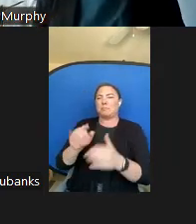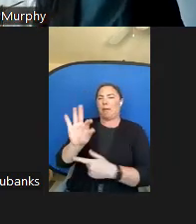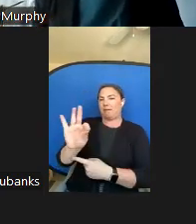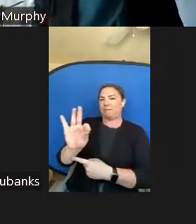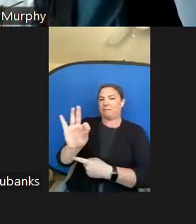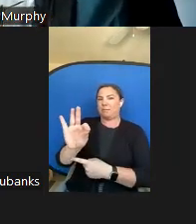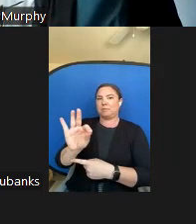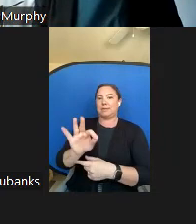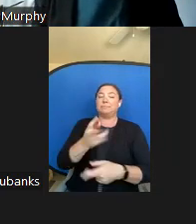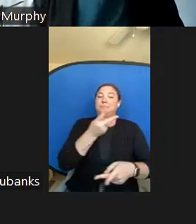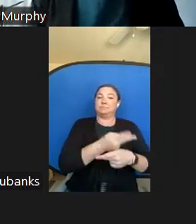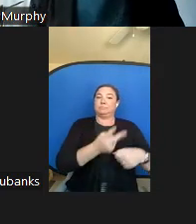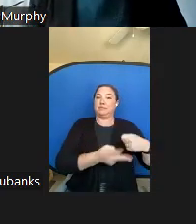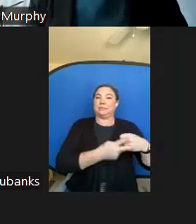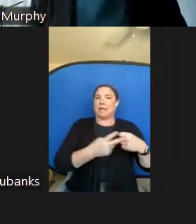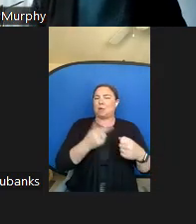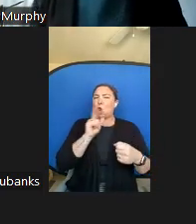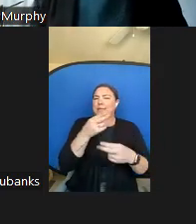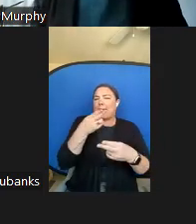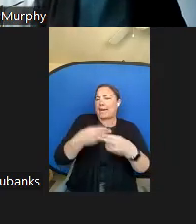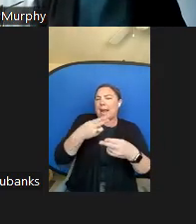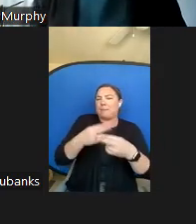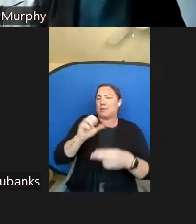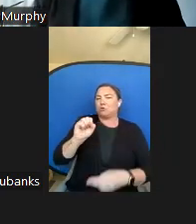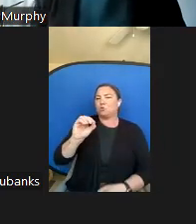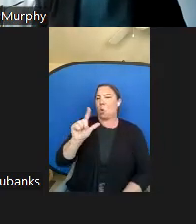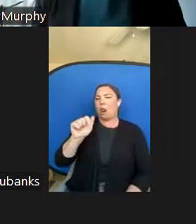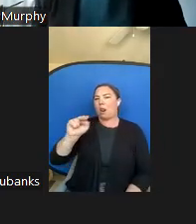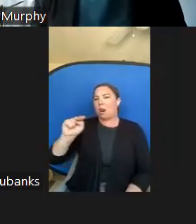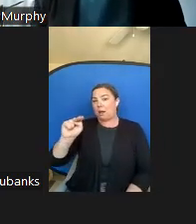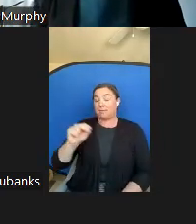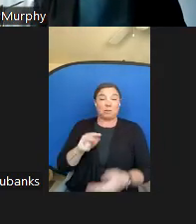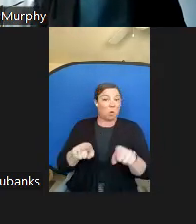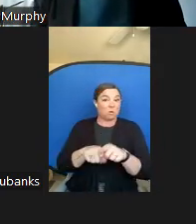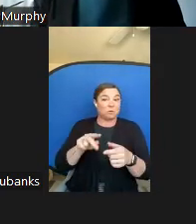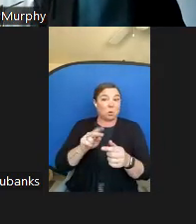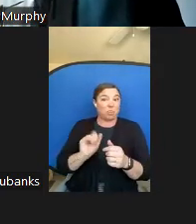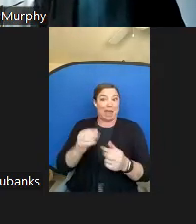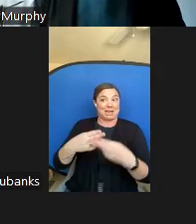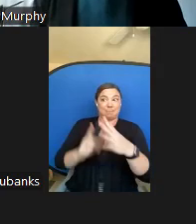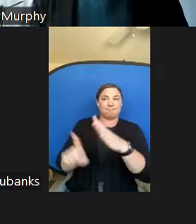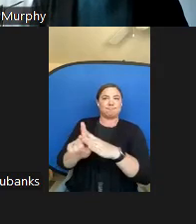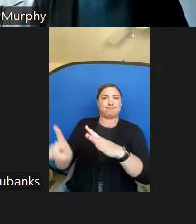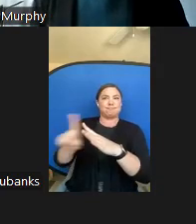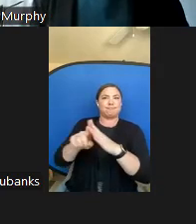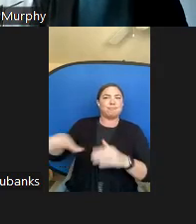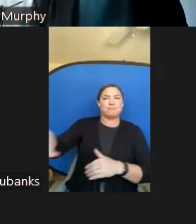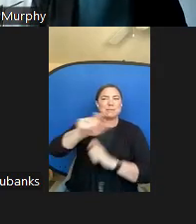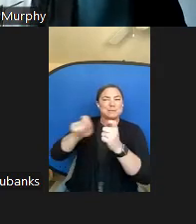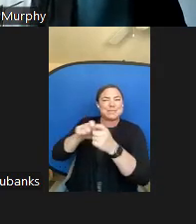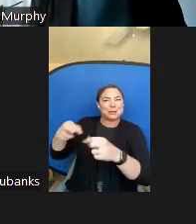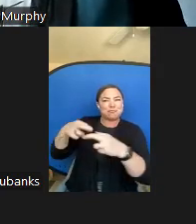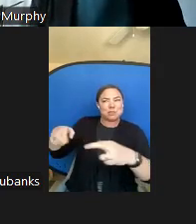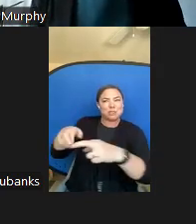thought to be part of the name Solon, a name that incidentally also appears more widely in the region of Pisidia and even on